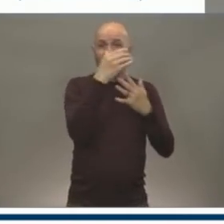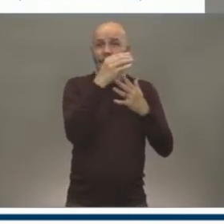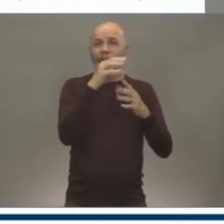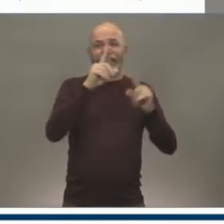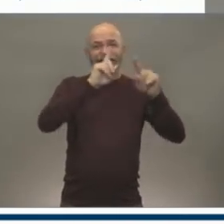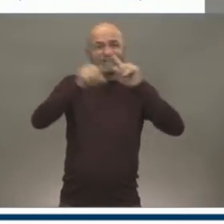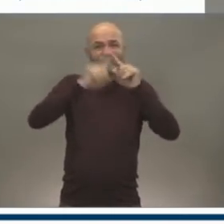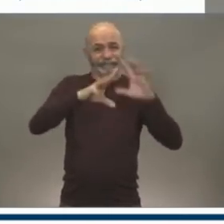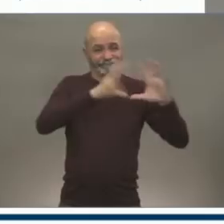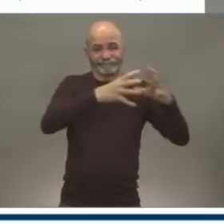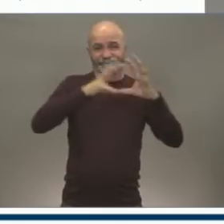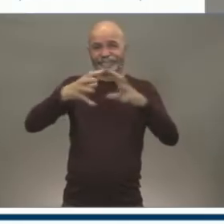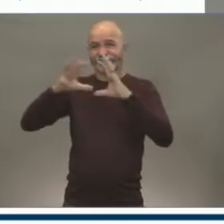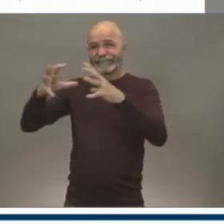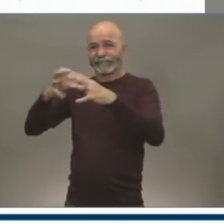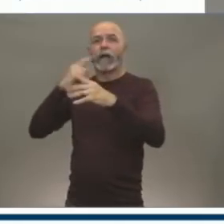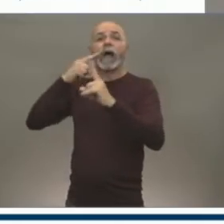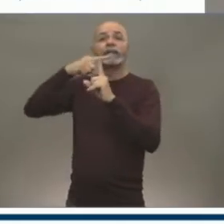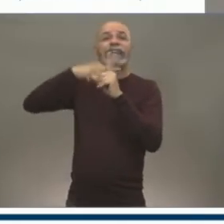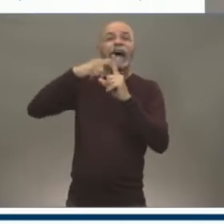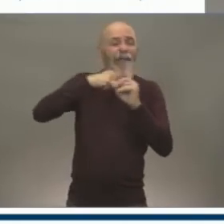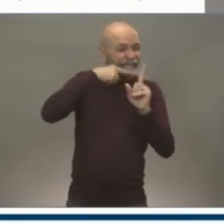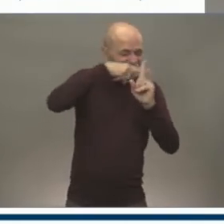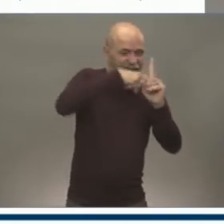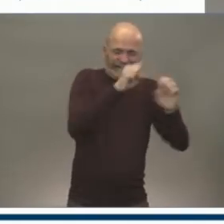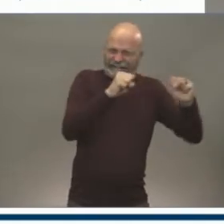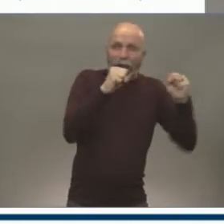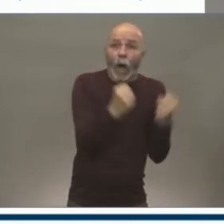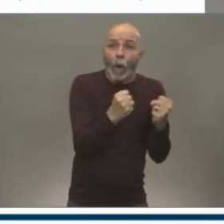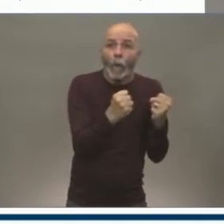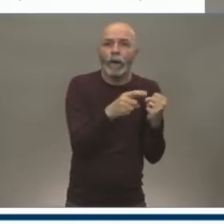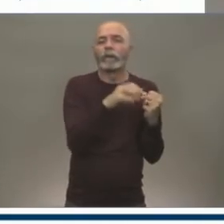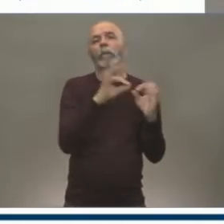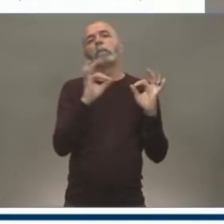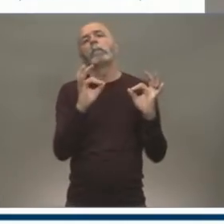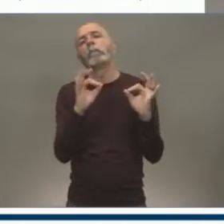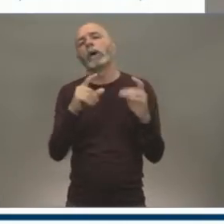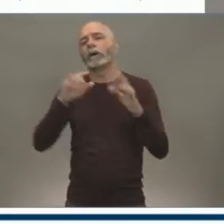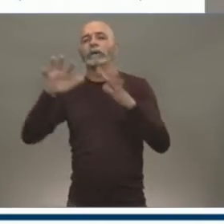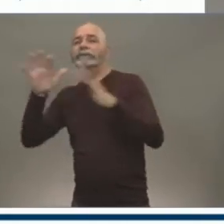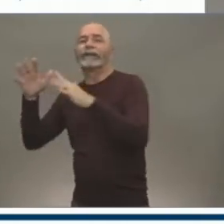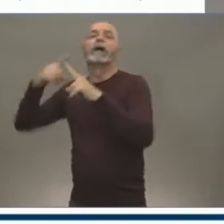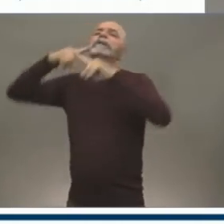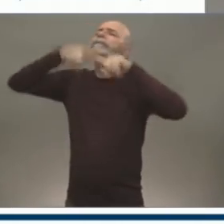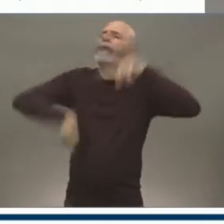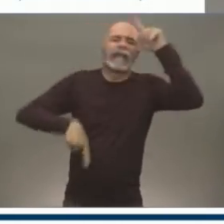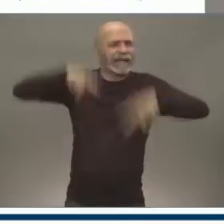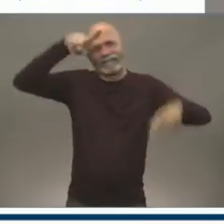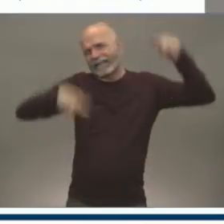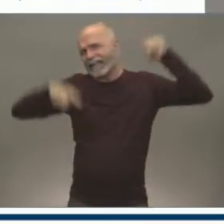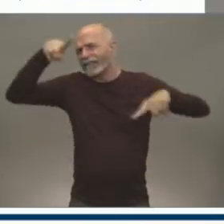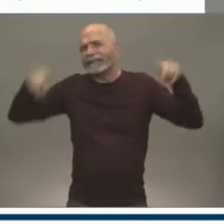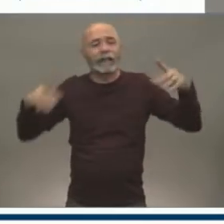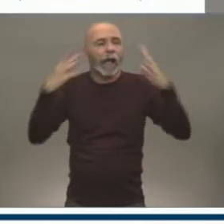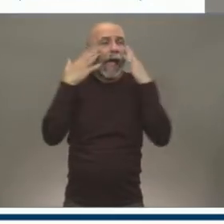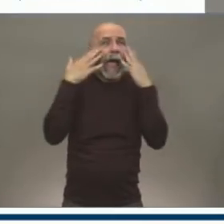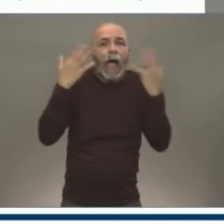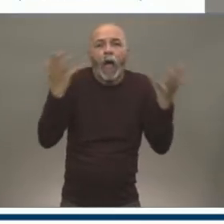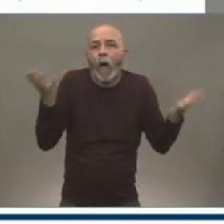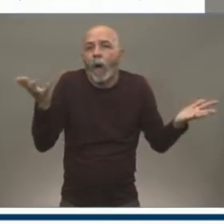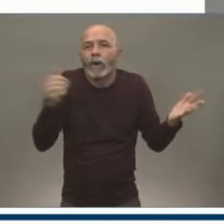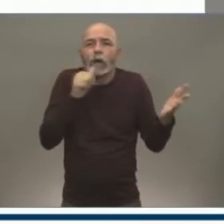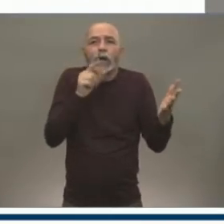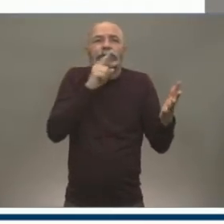what we call the cold chain maintenance so the vaccine remains viable. And because of those different storage and handling requirements, it requires a